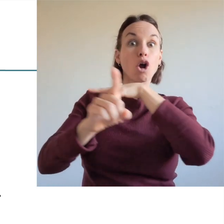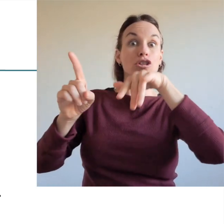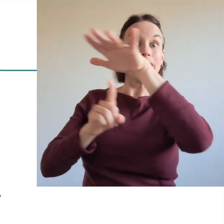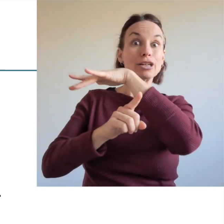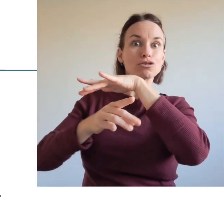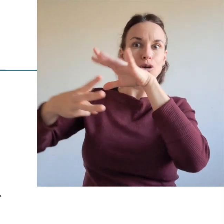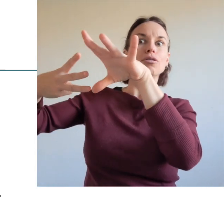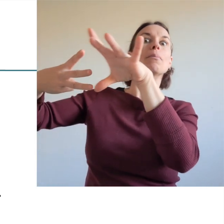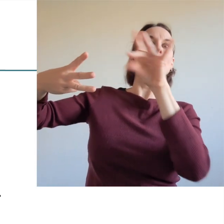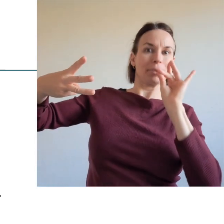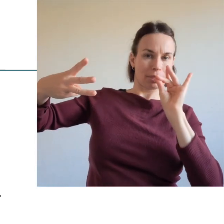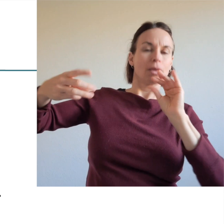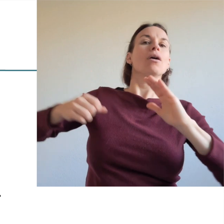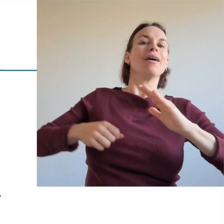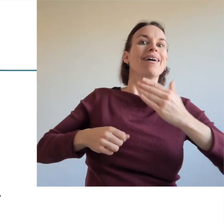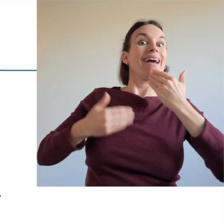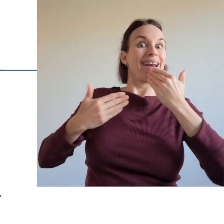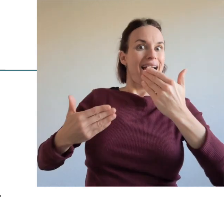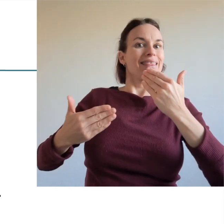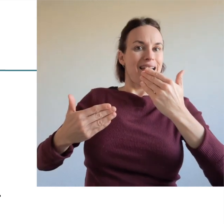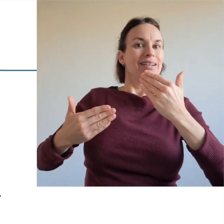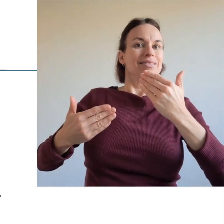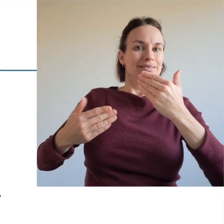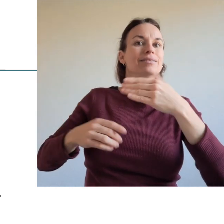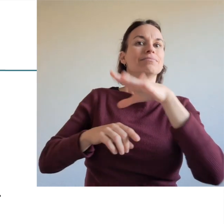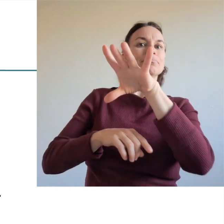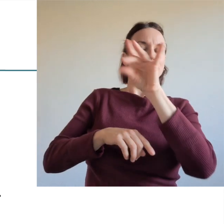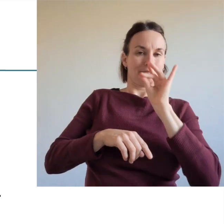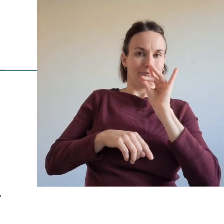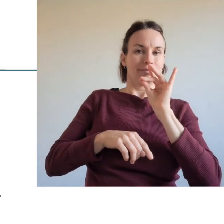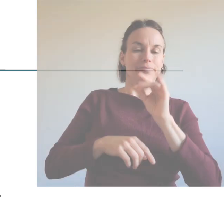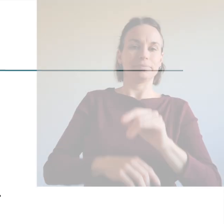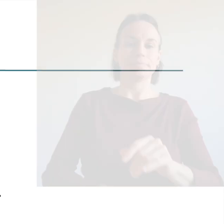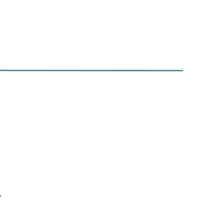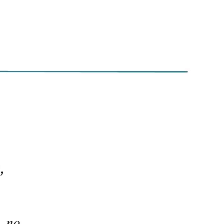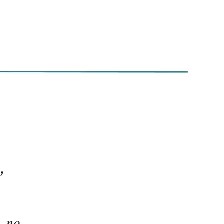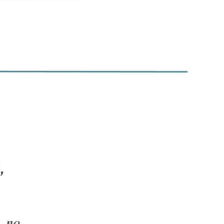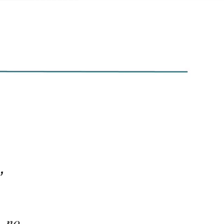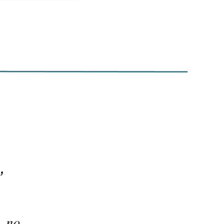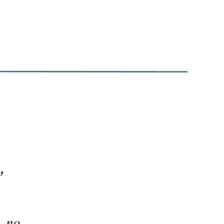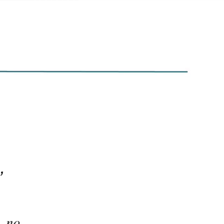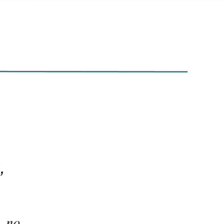indefinite someone are said to be inferences.